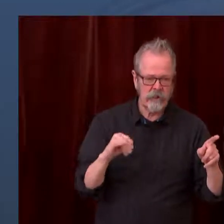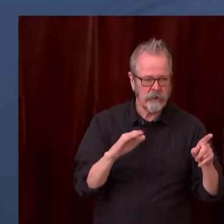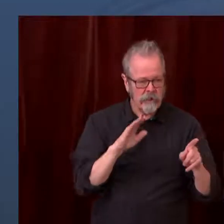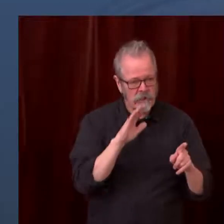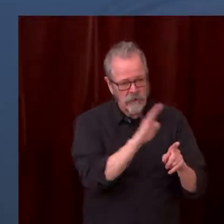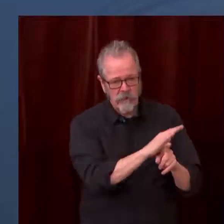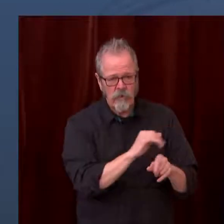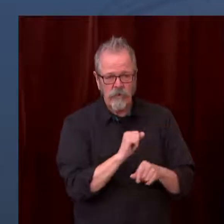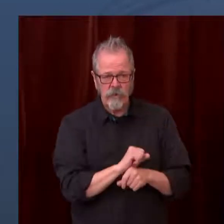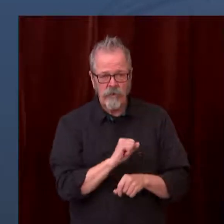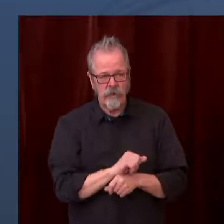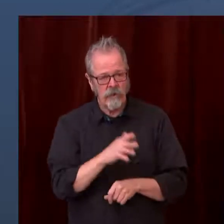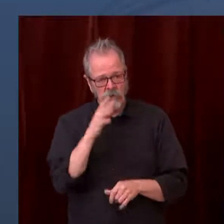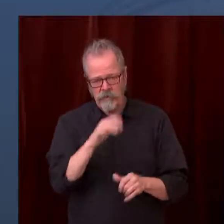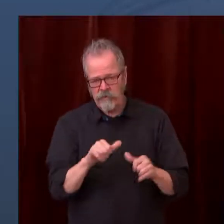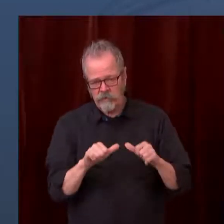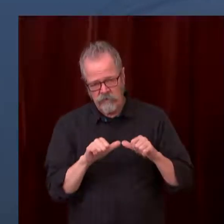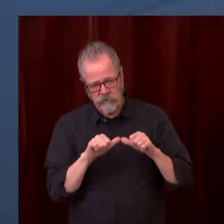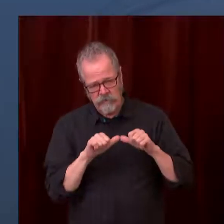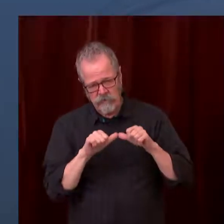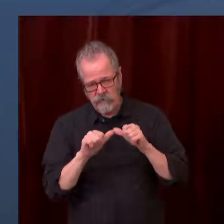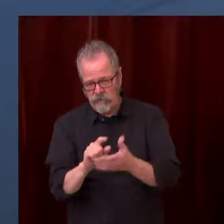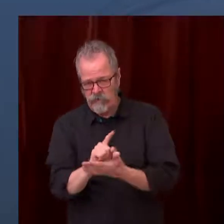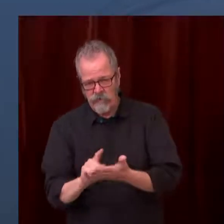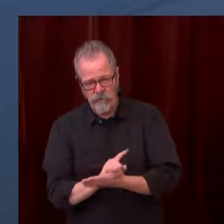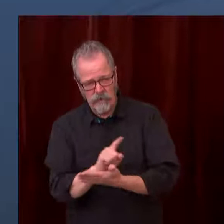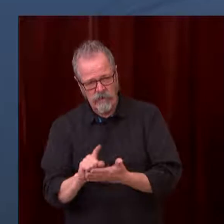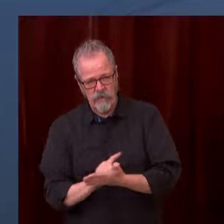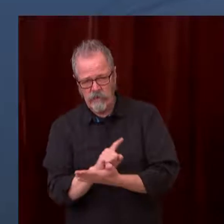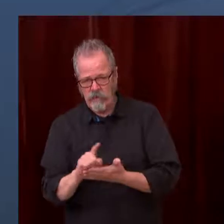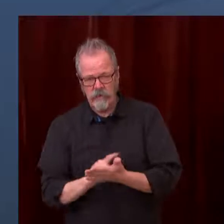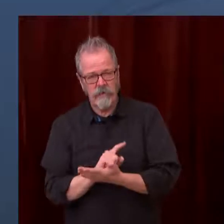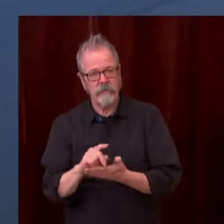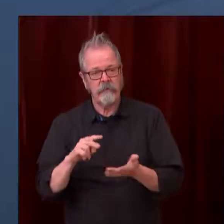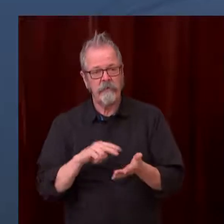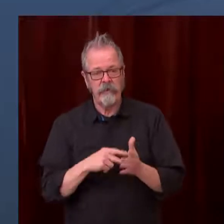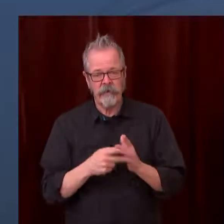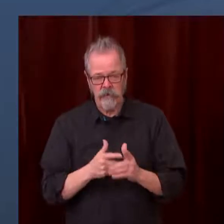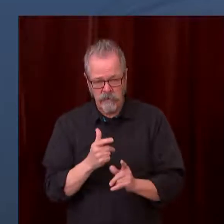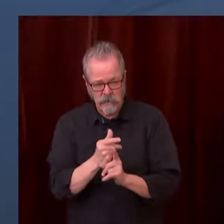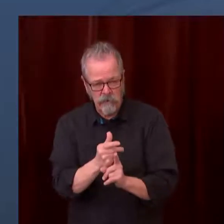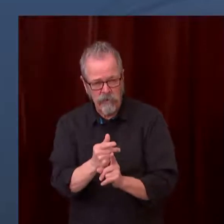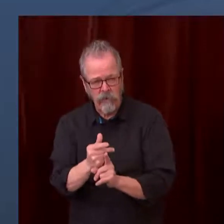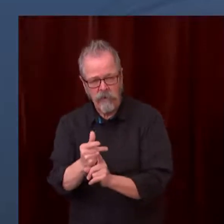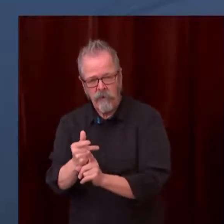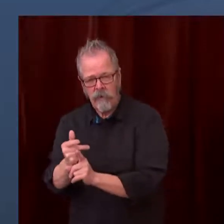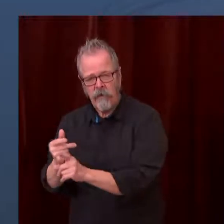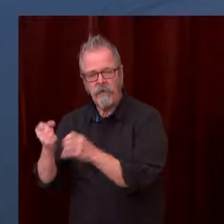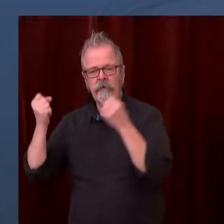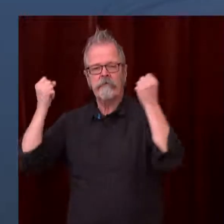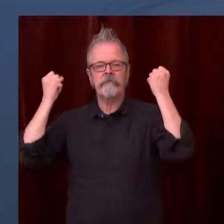efforts. I feel incredibly touched by this miracle myself. Trudy and I have been